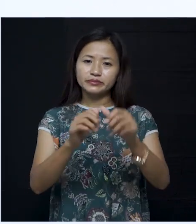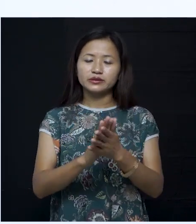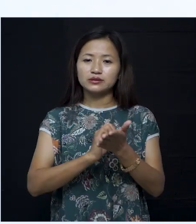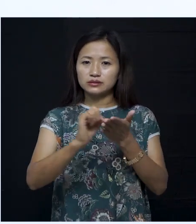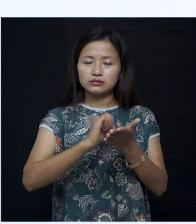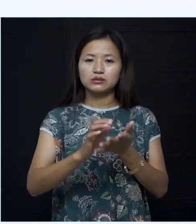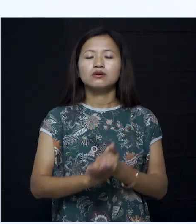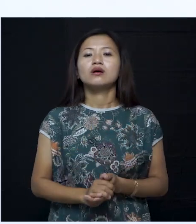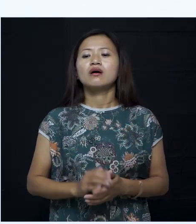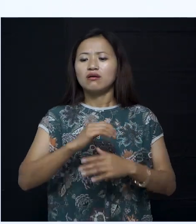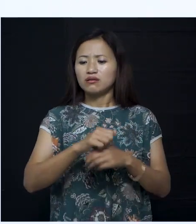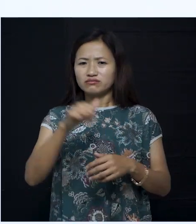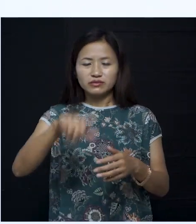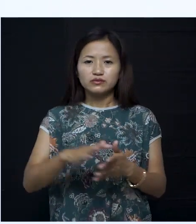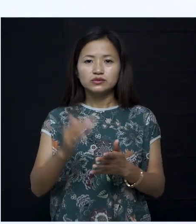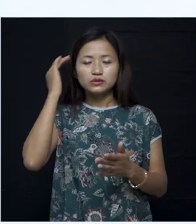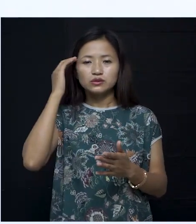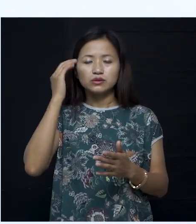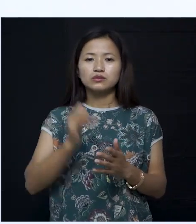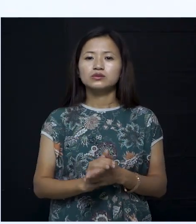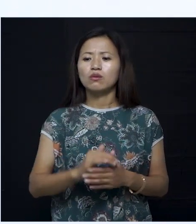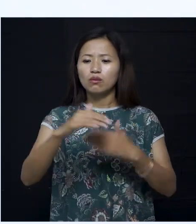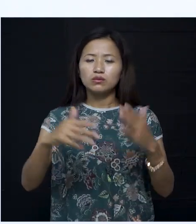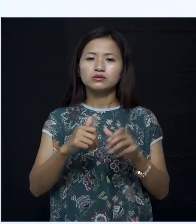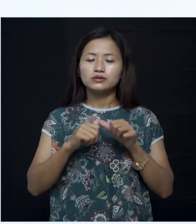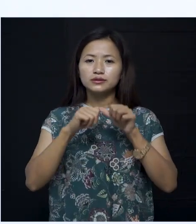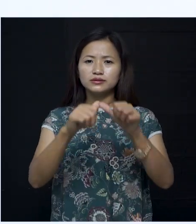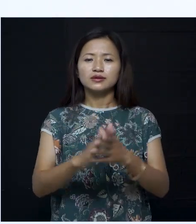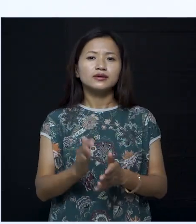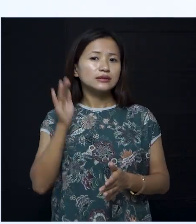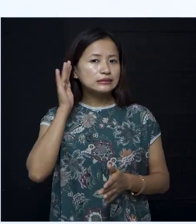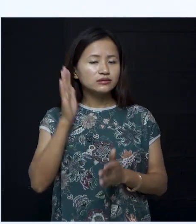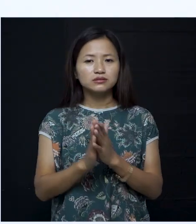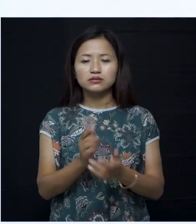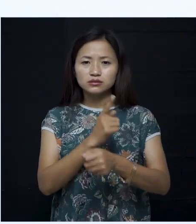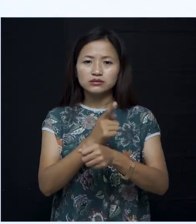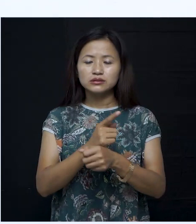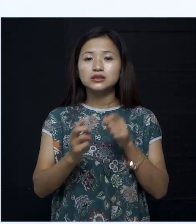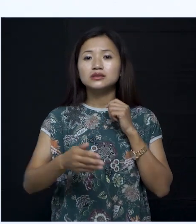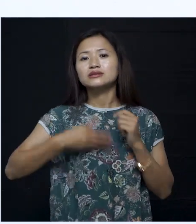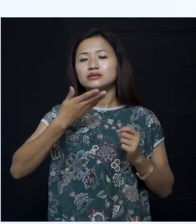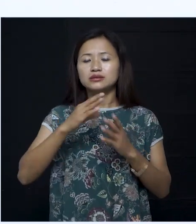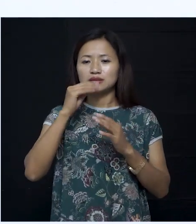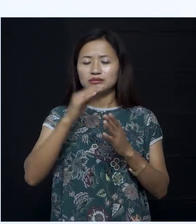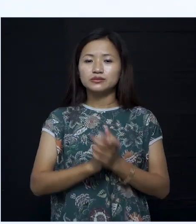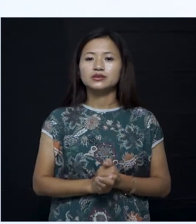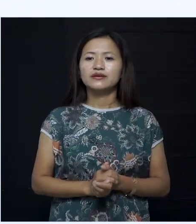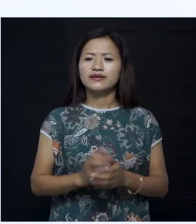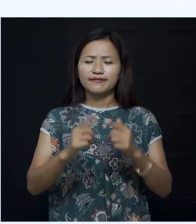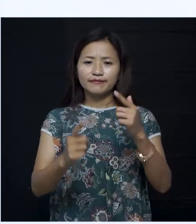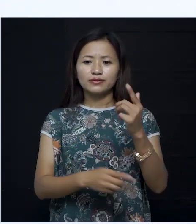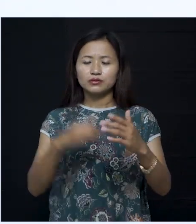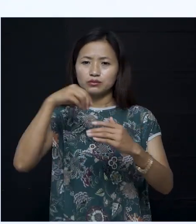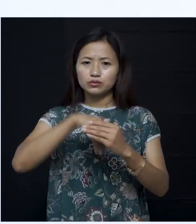would be after knowing all the answers, struggling hard, listening to your teacher's explanation, doing your self-study, and finally you put